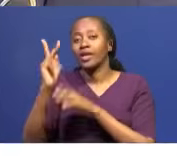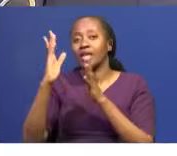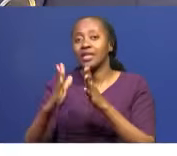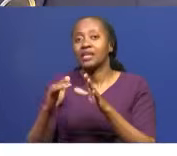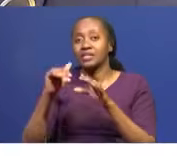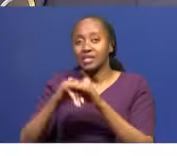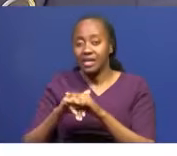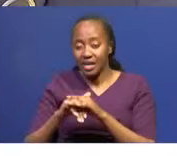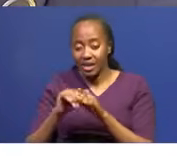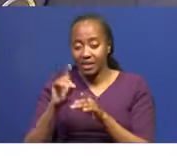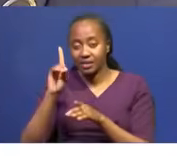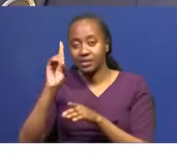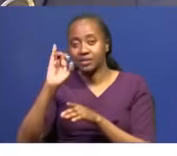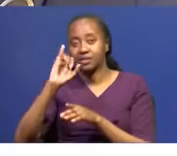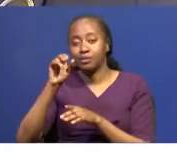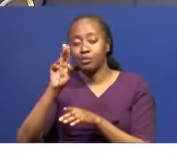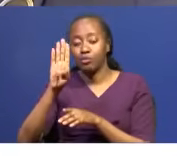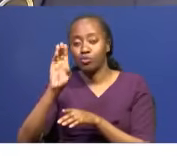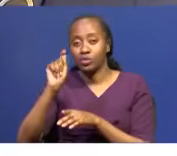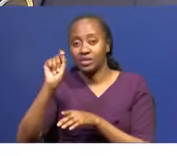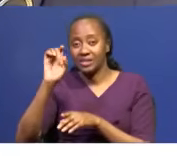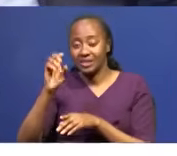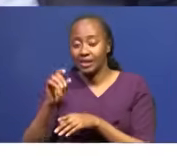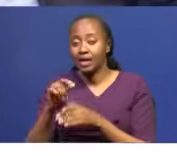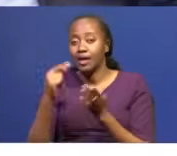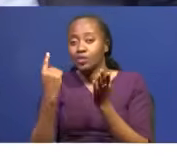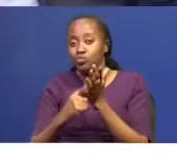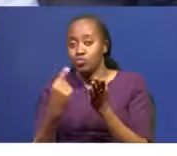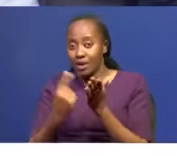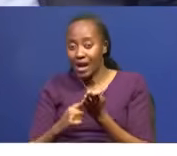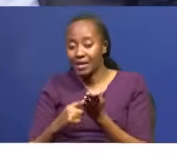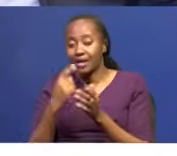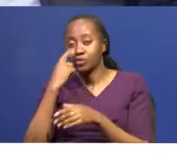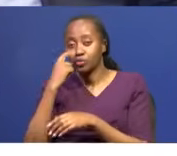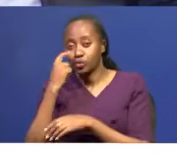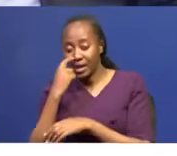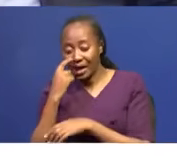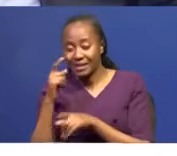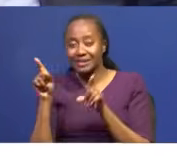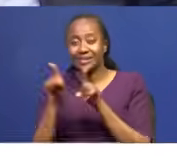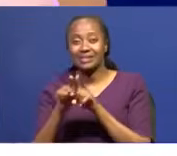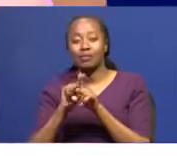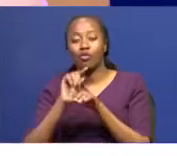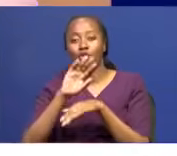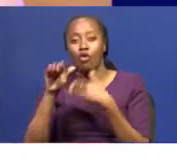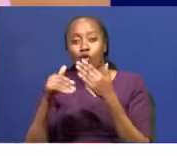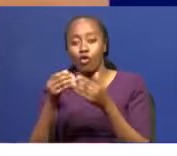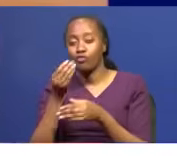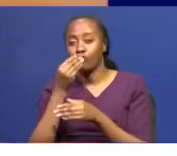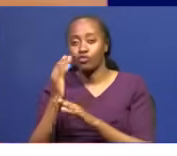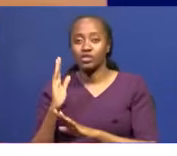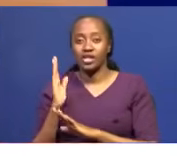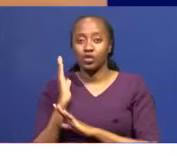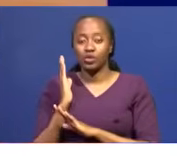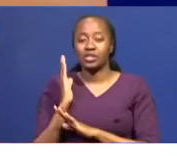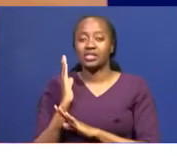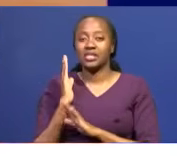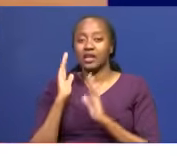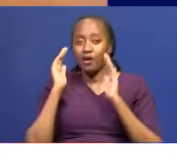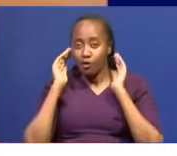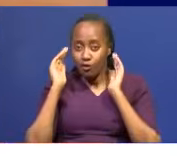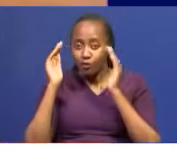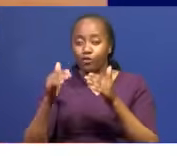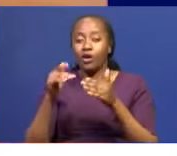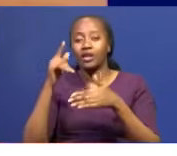Somalia, South Sudan, the Sudan and Uganda face high levels of acute food insecurity. Given current forecast of